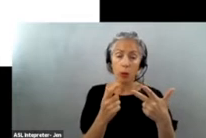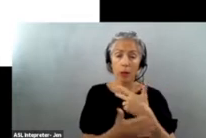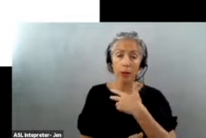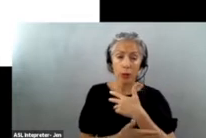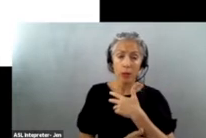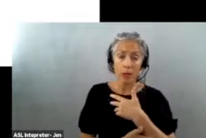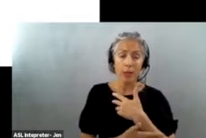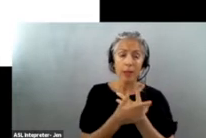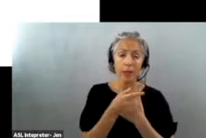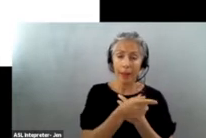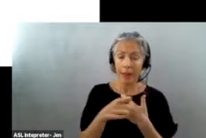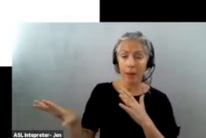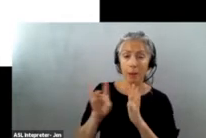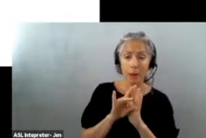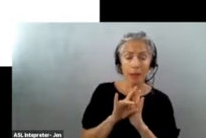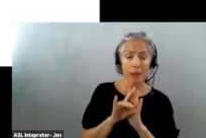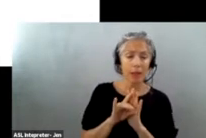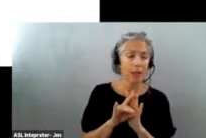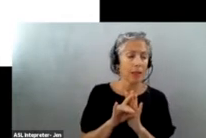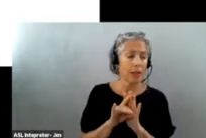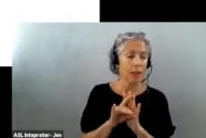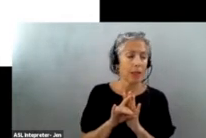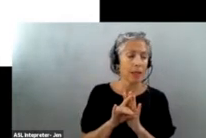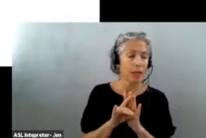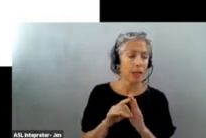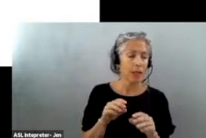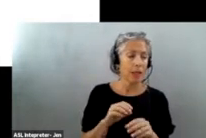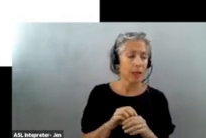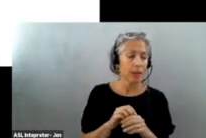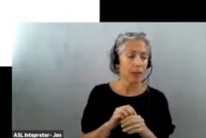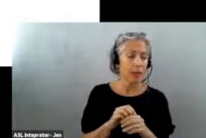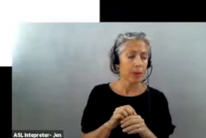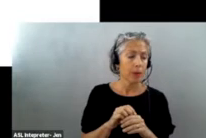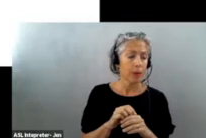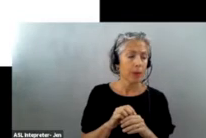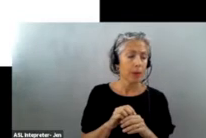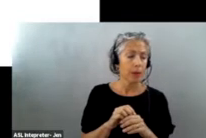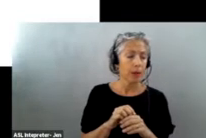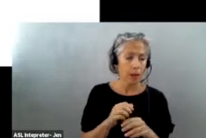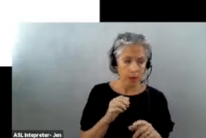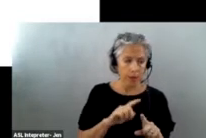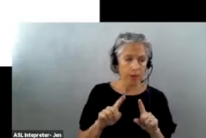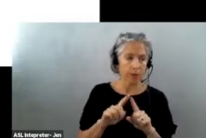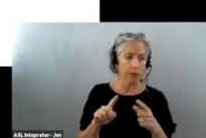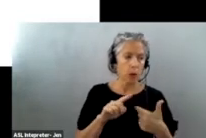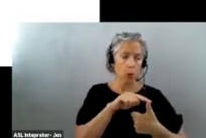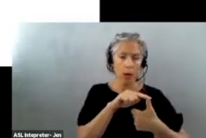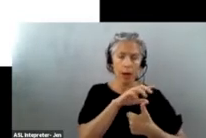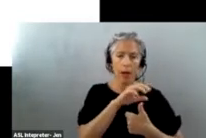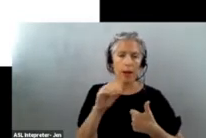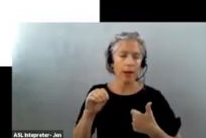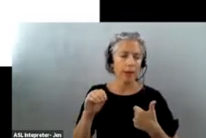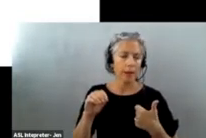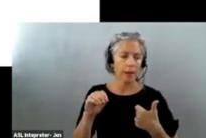eventually selected ages and stages. In Bulgaria, Malawi development assessment tool in Uganda, and actually